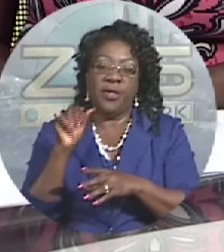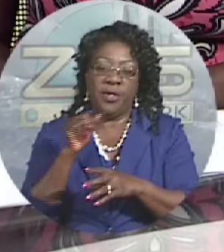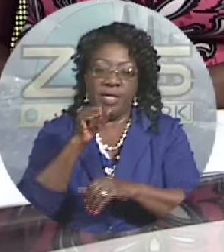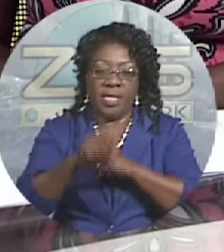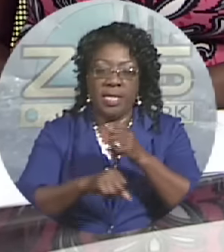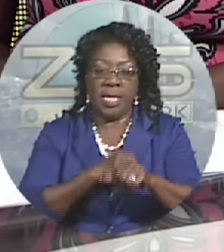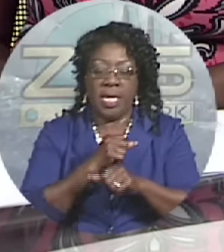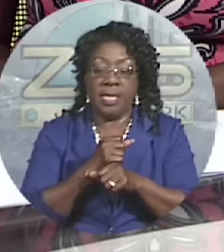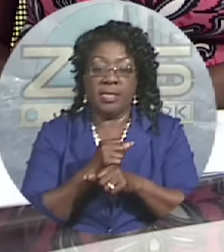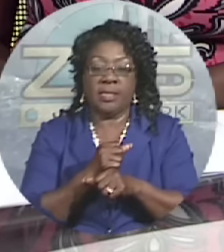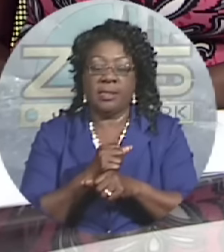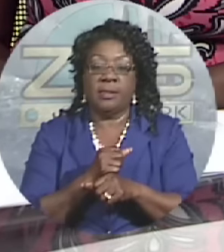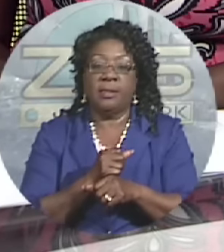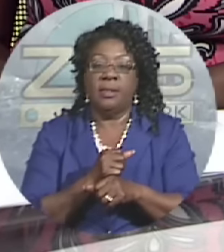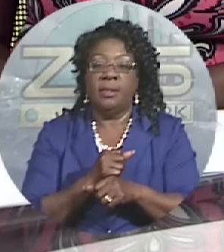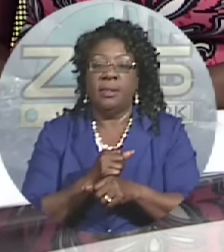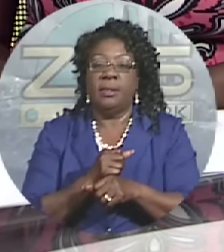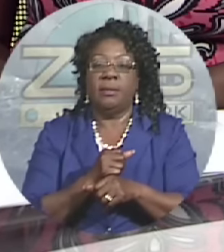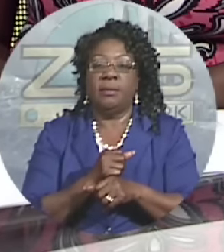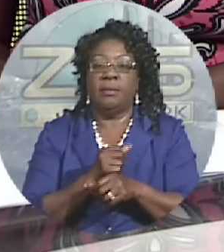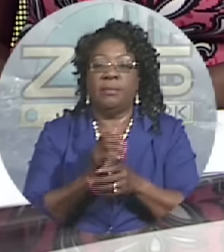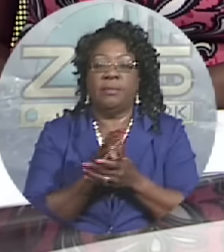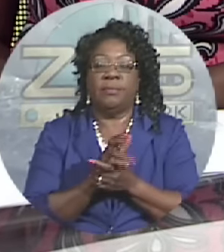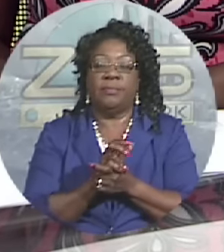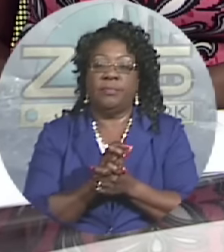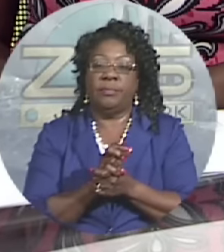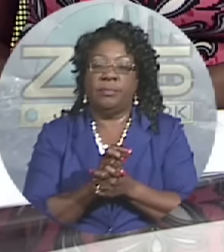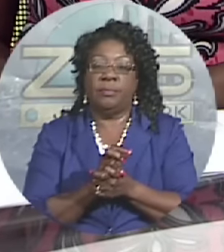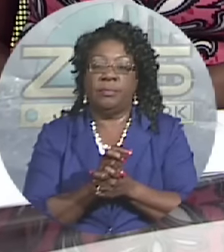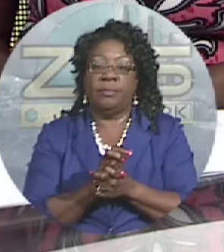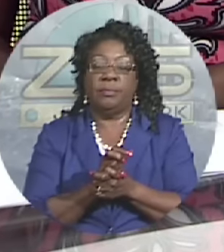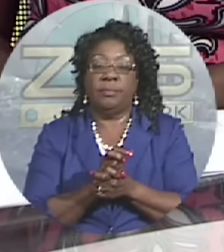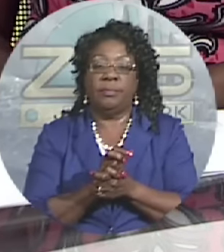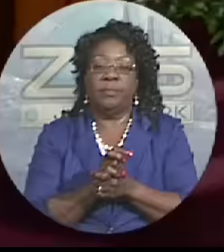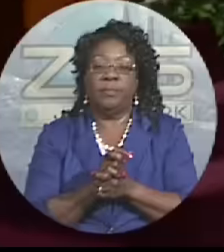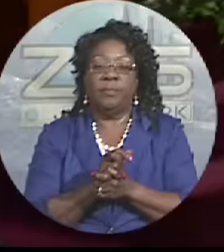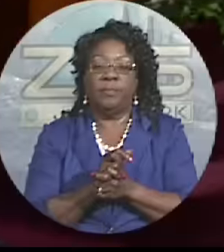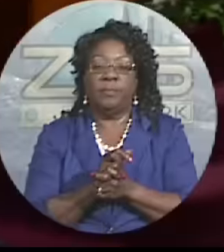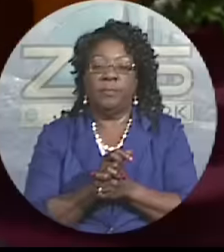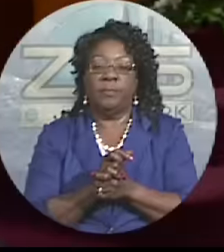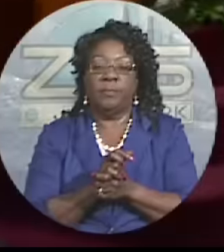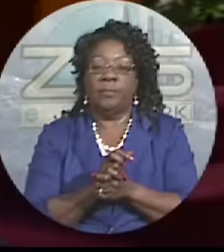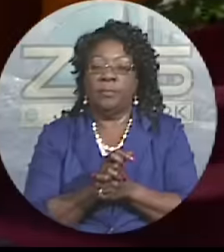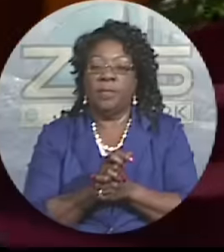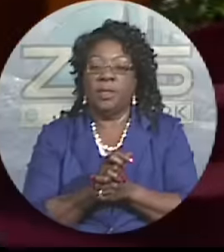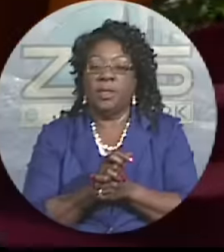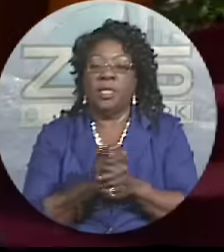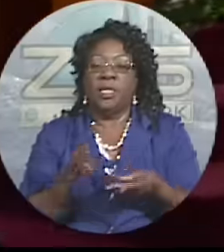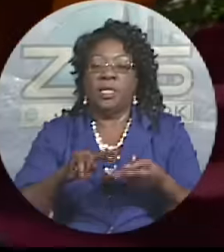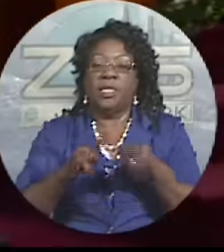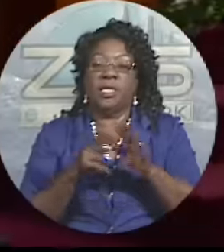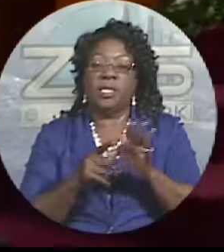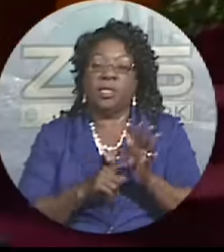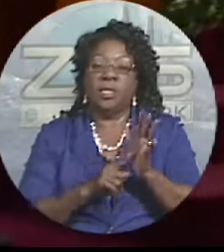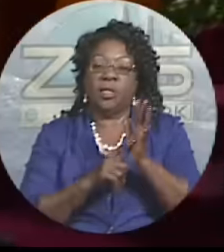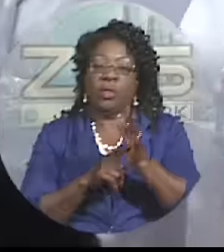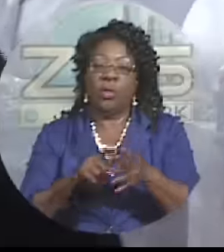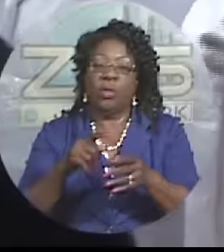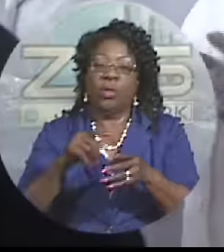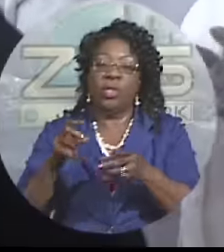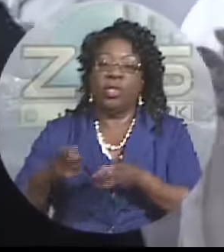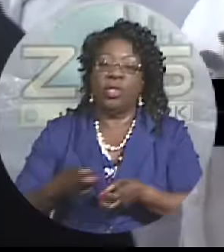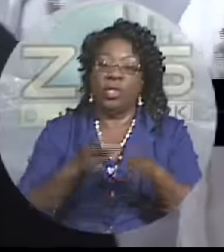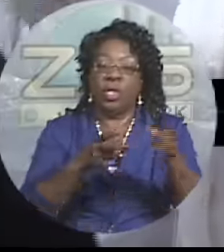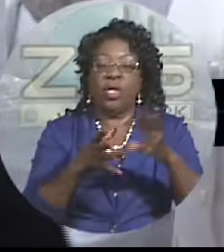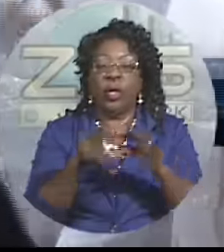also hailed by the nation's chief as nothing short of remarkable. The statistics tell the journey of 30 years.